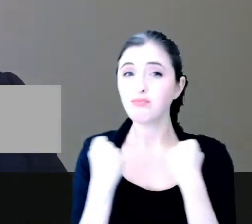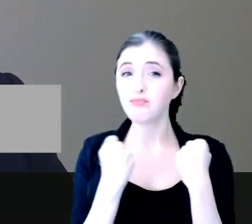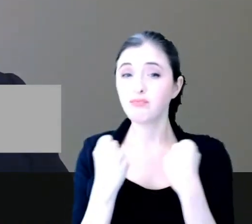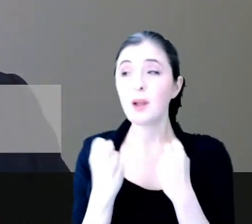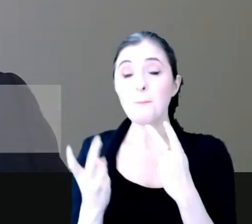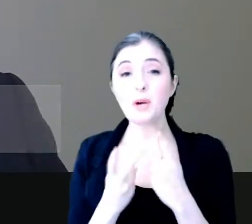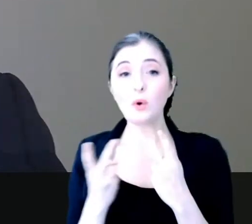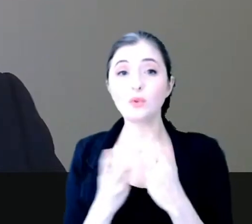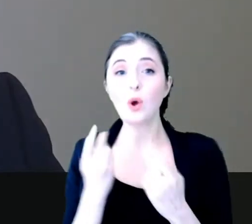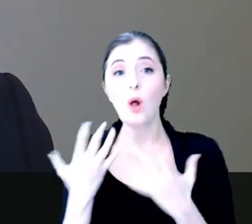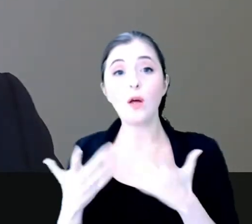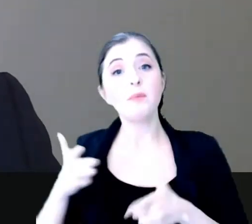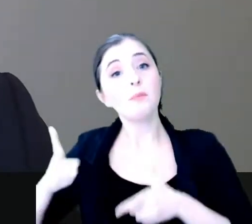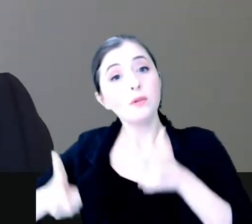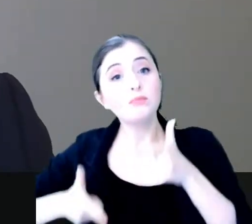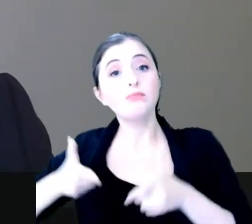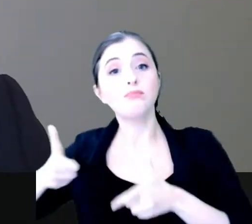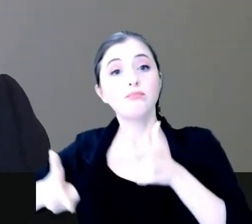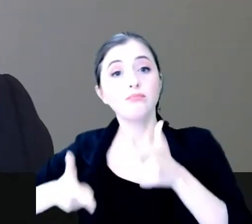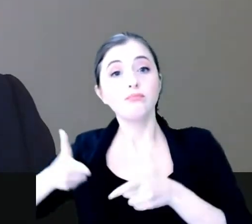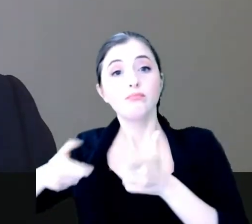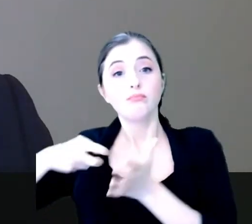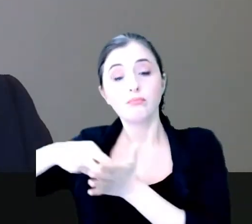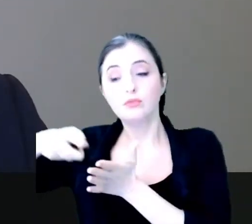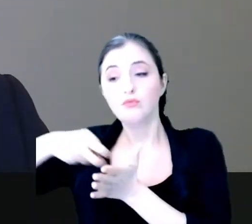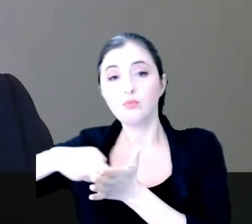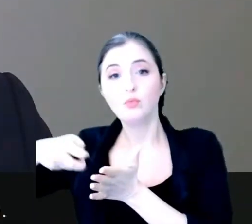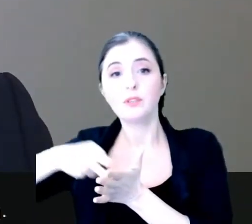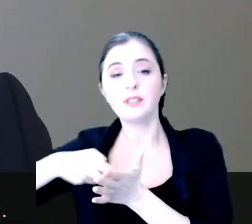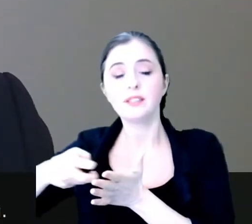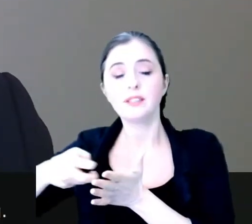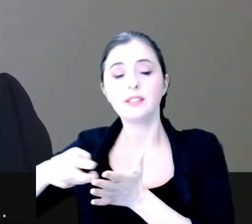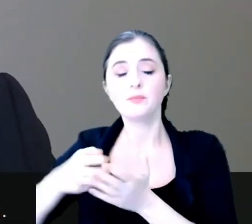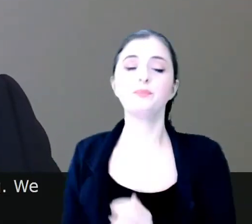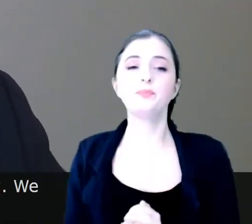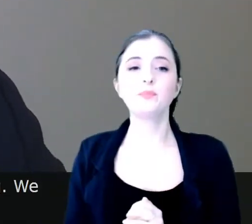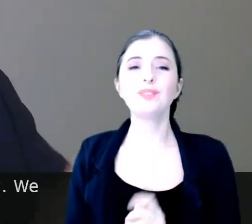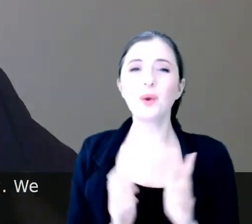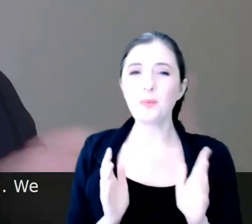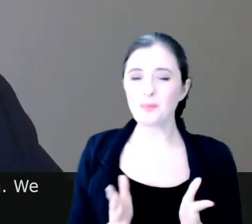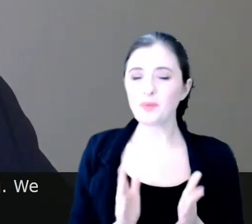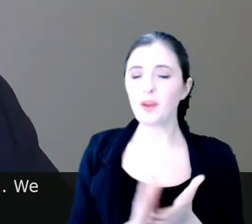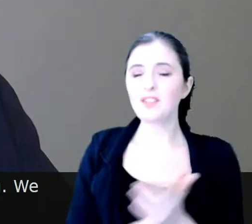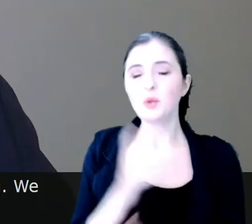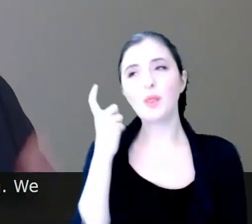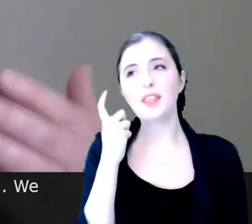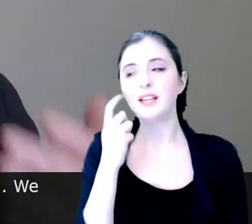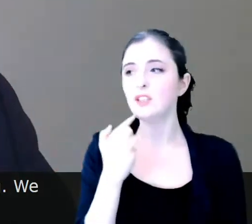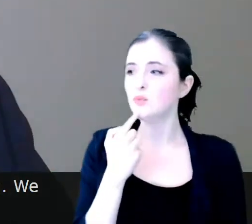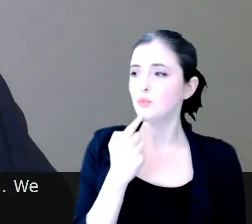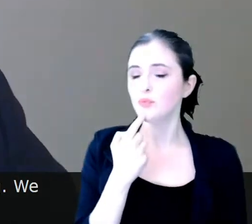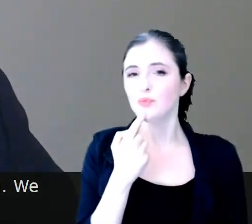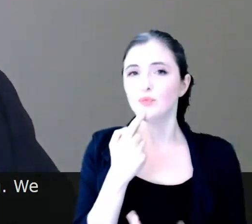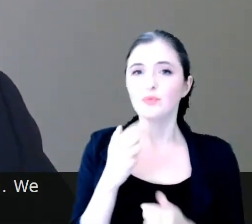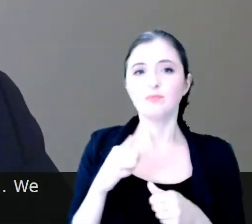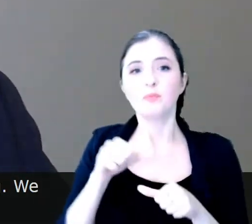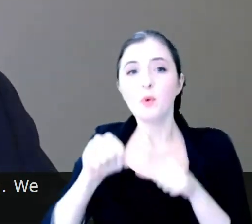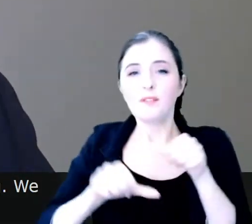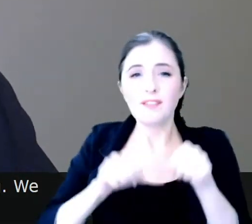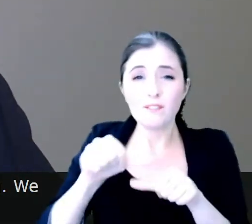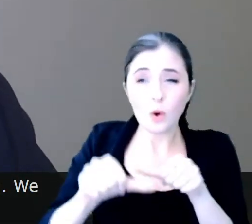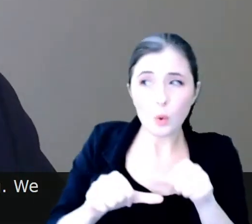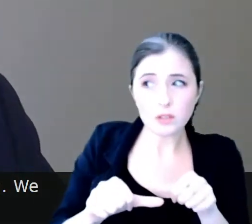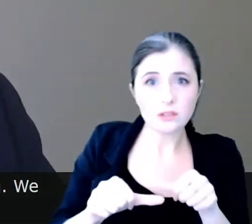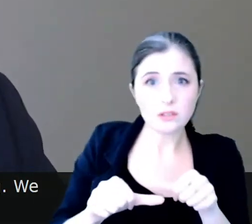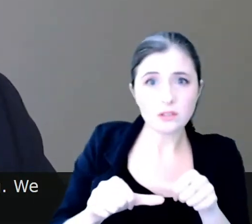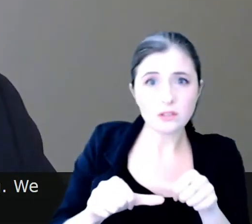bikes and walking. And we've really got to think, as the Mayor was saying, about what we have as we come forward. And I'd agree with everything I